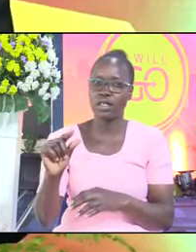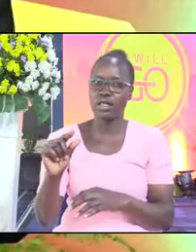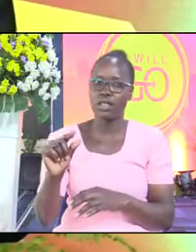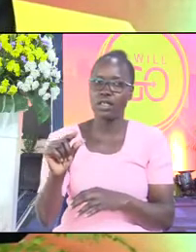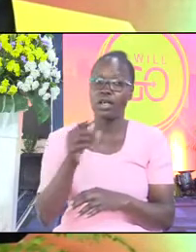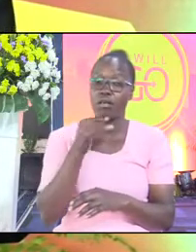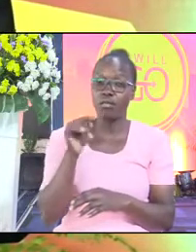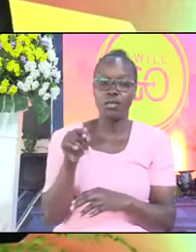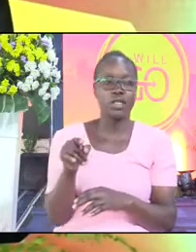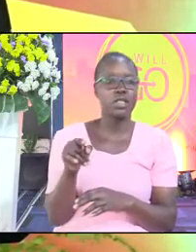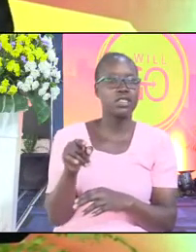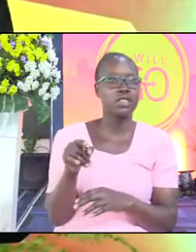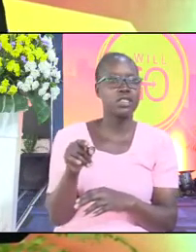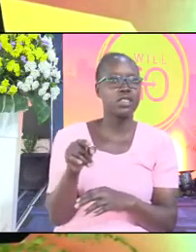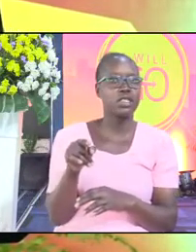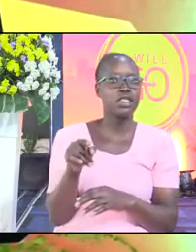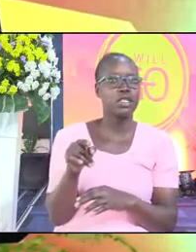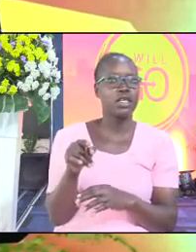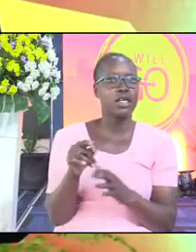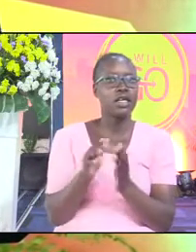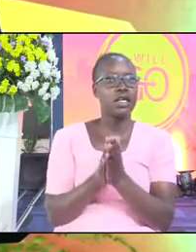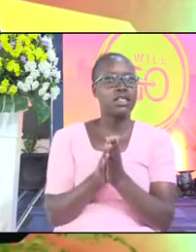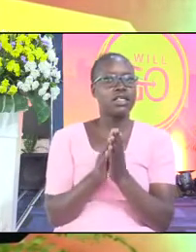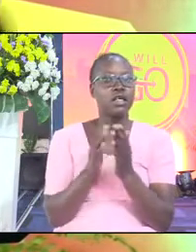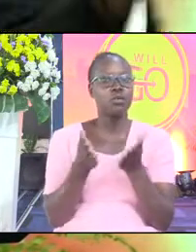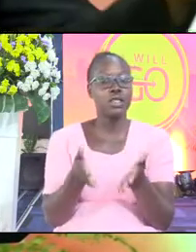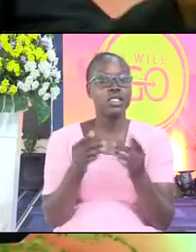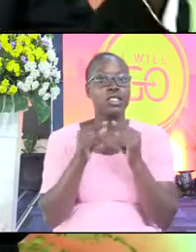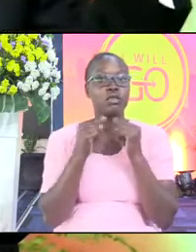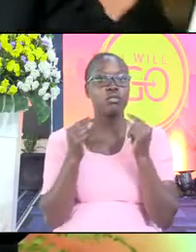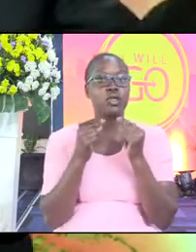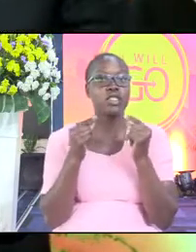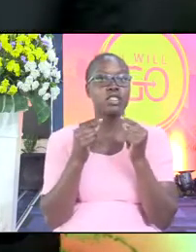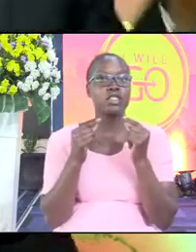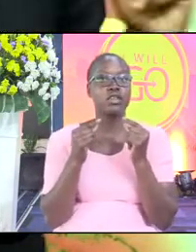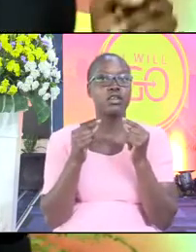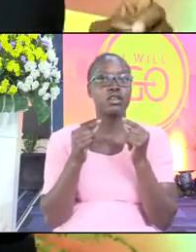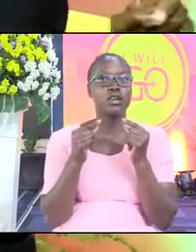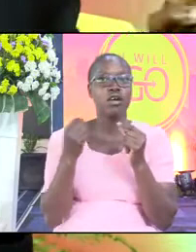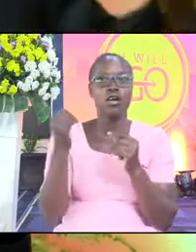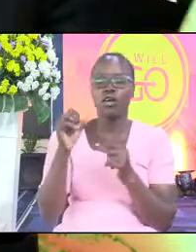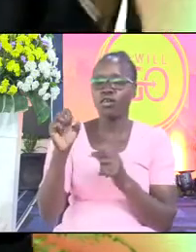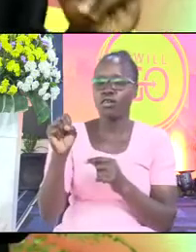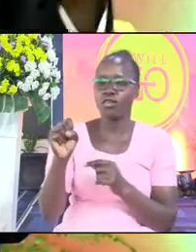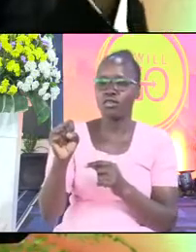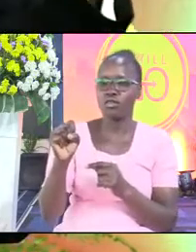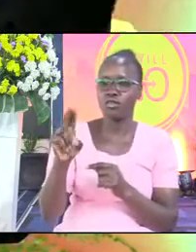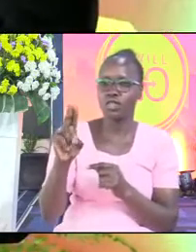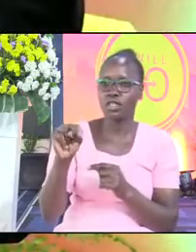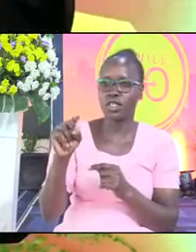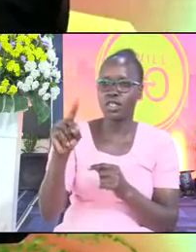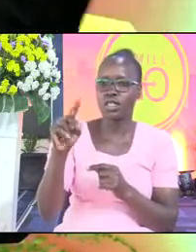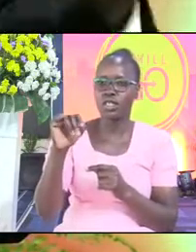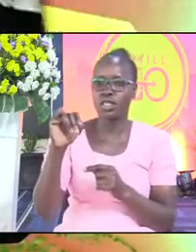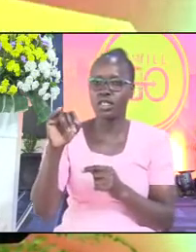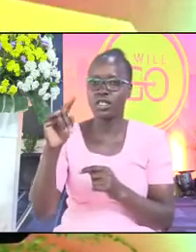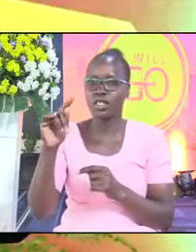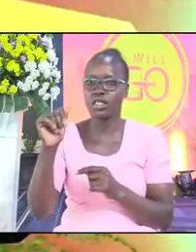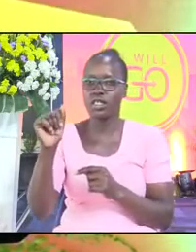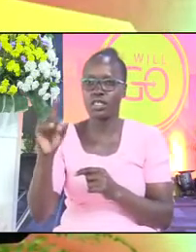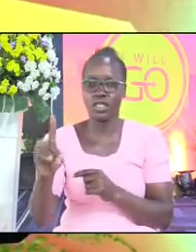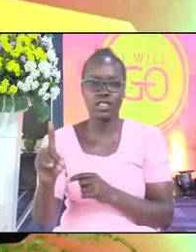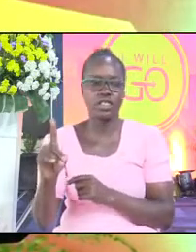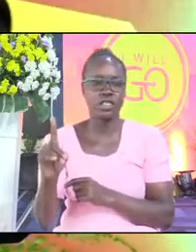man. And I'm presently the pastor of Santon. It's a D, but the